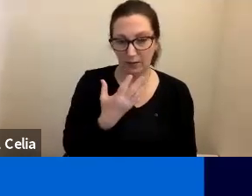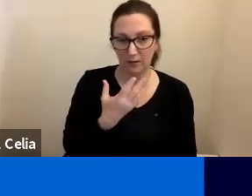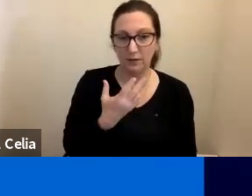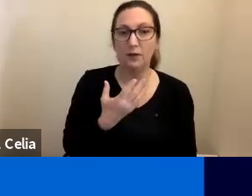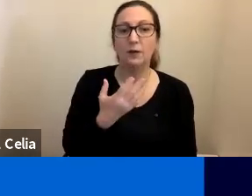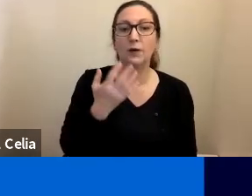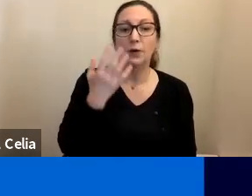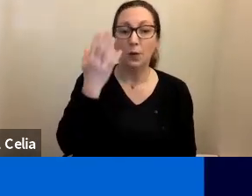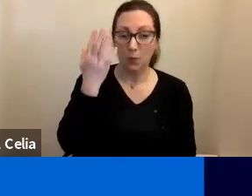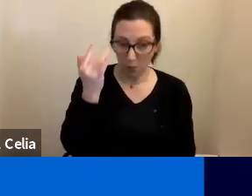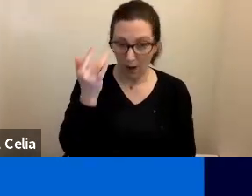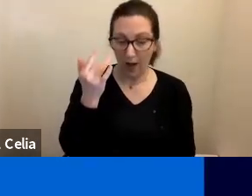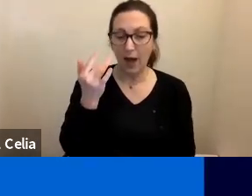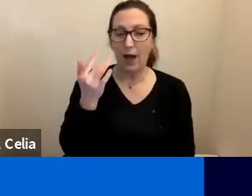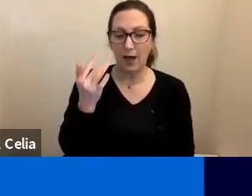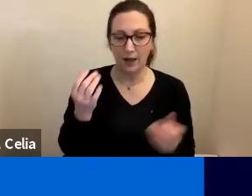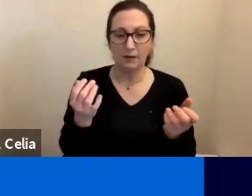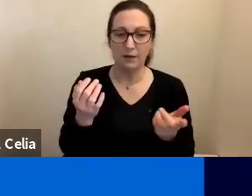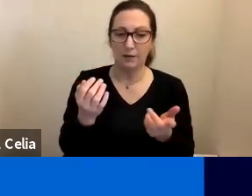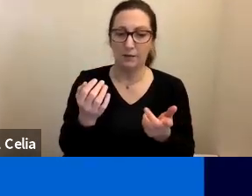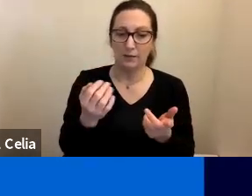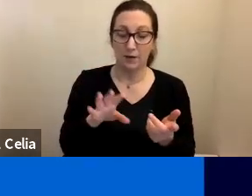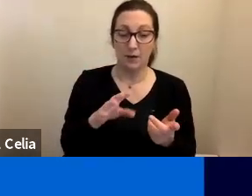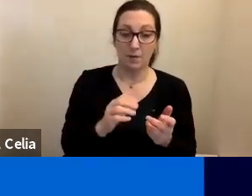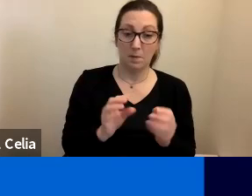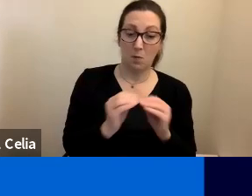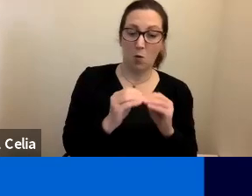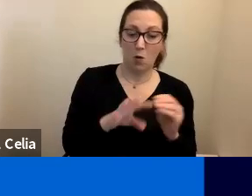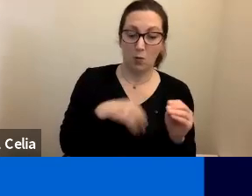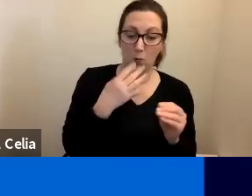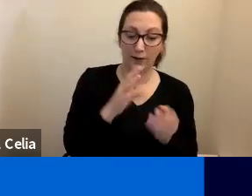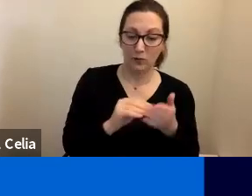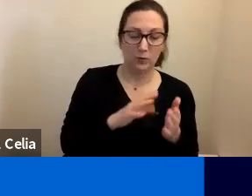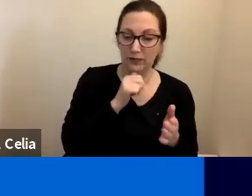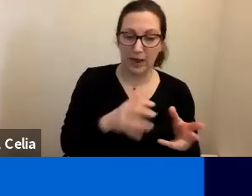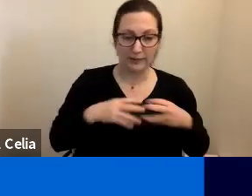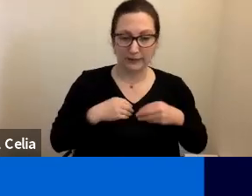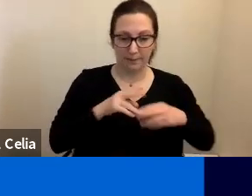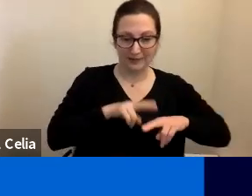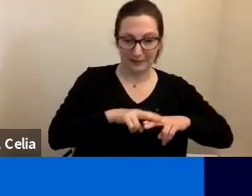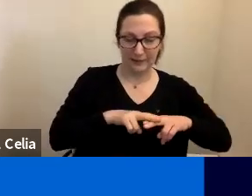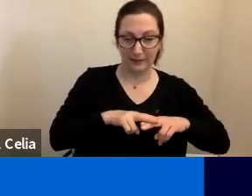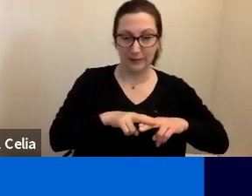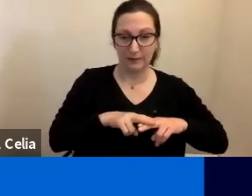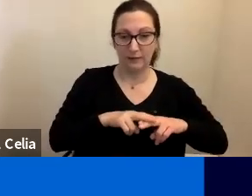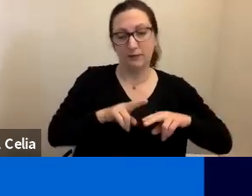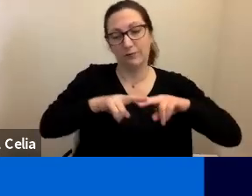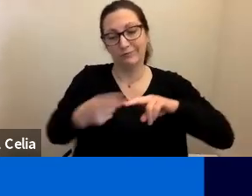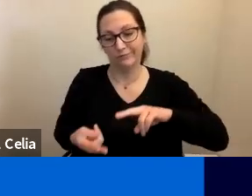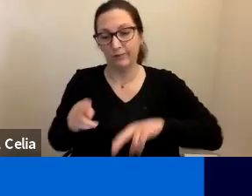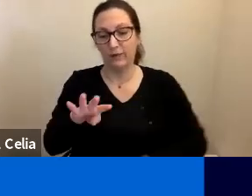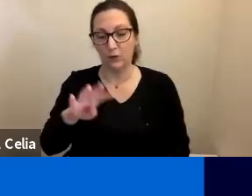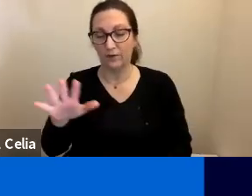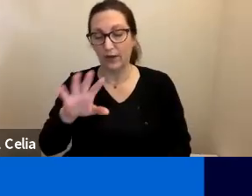was a higher level of not accepting seats from white students. So it's actually 45% white. So I just wanted to